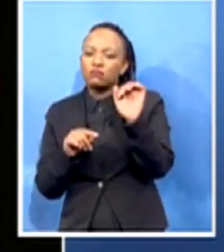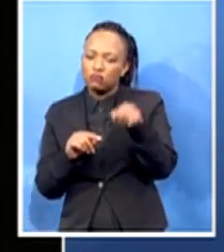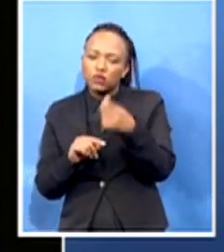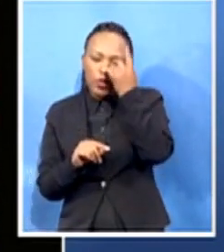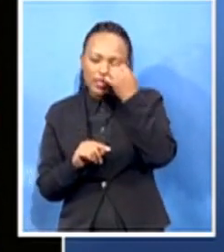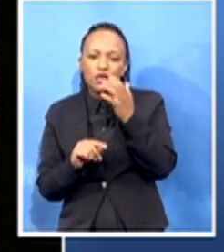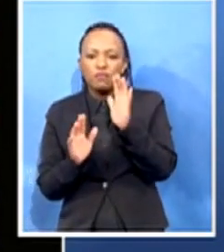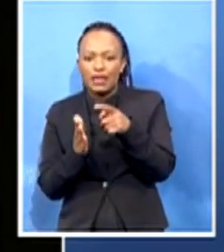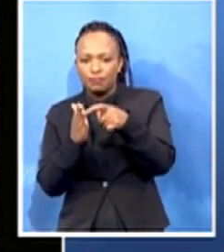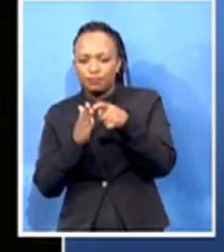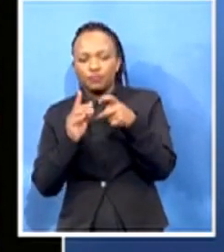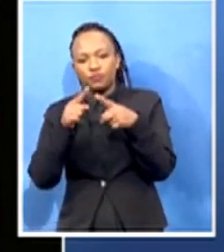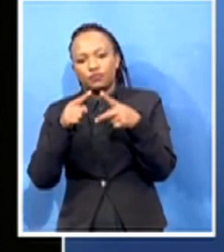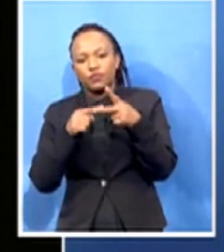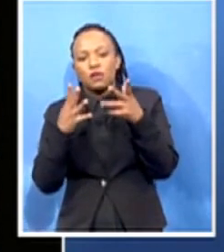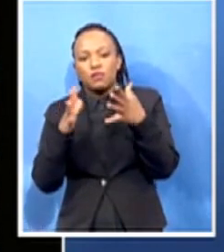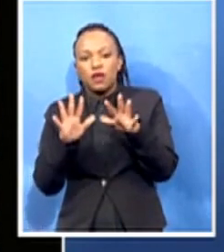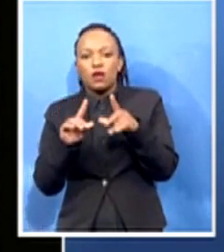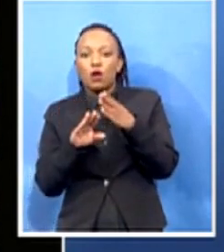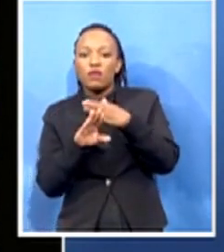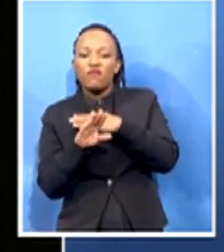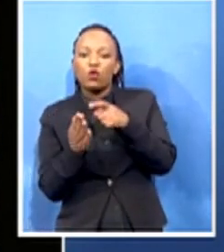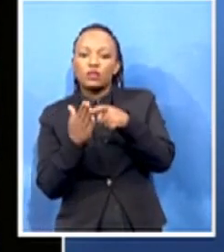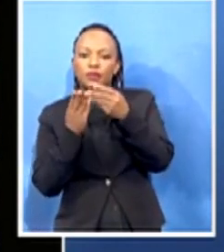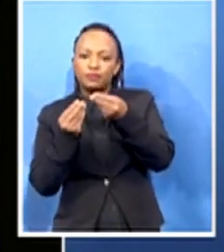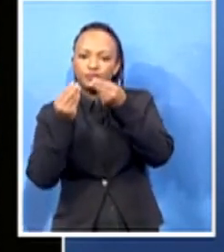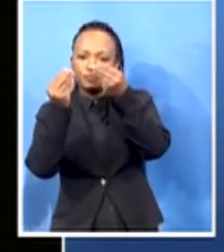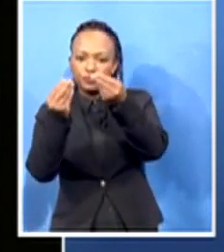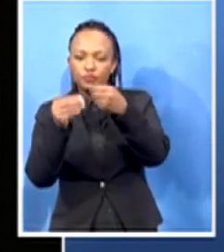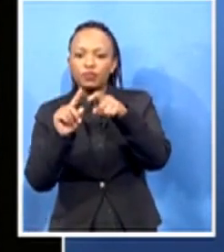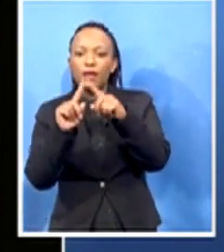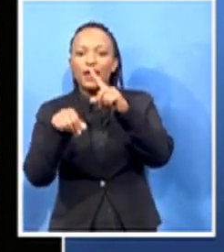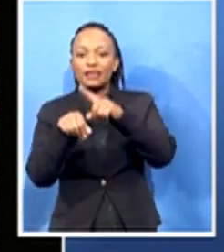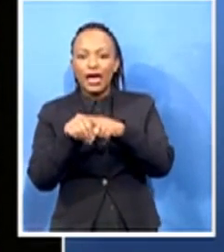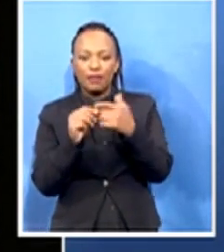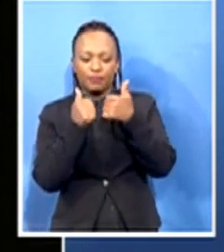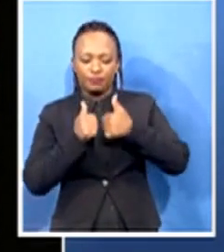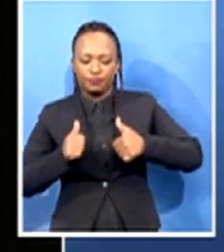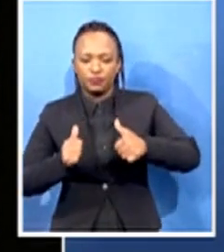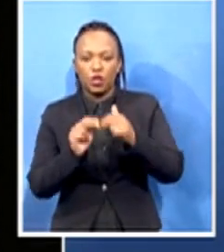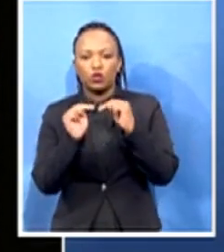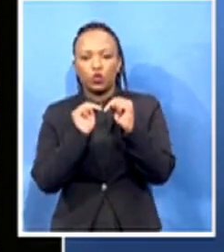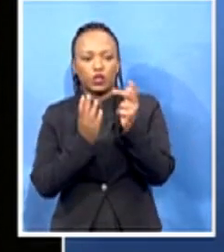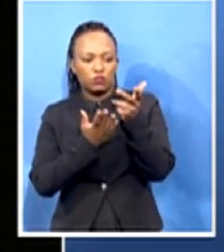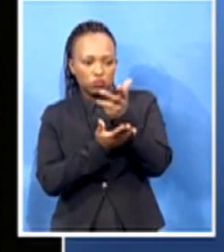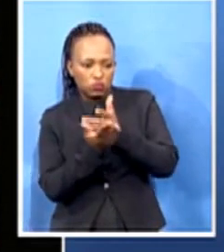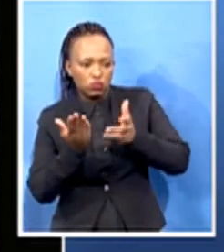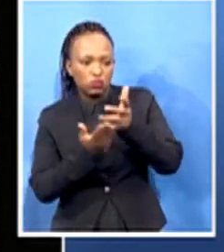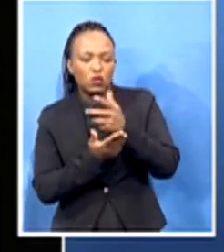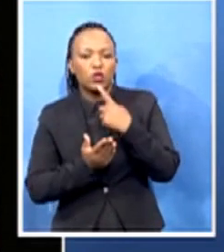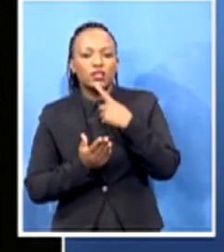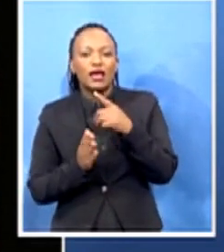them. But during the wage negotiation, we then said to them, we will put in abeyance other demands. We will